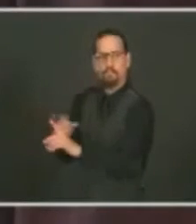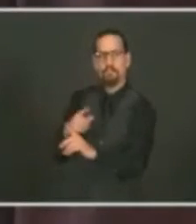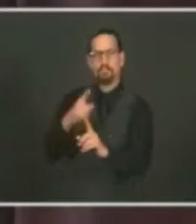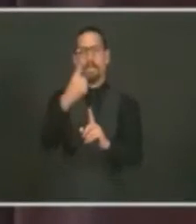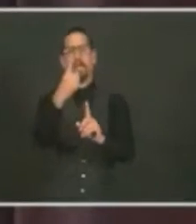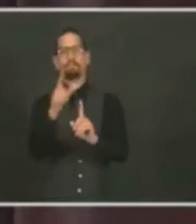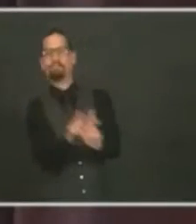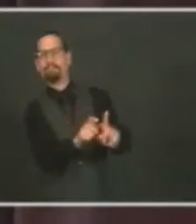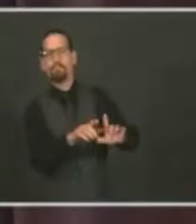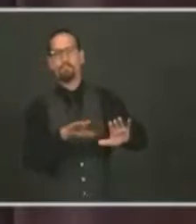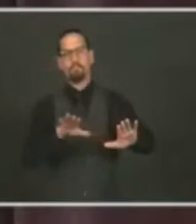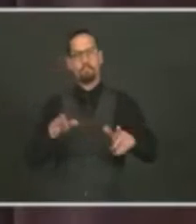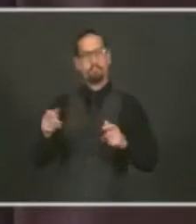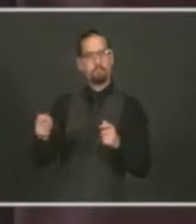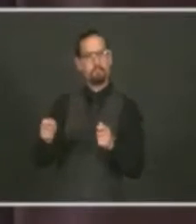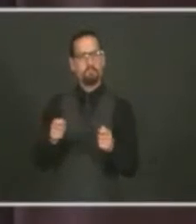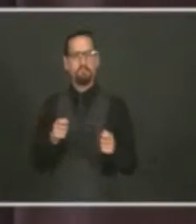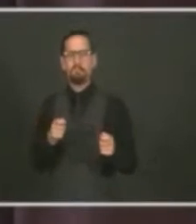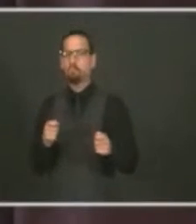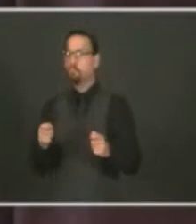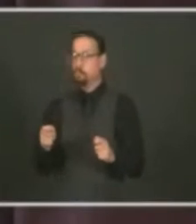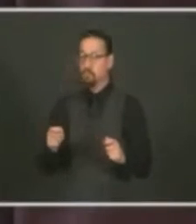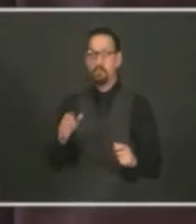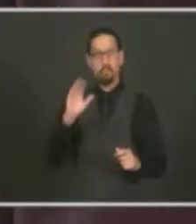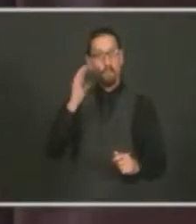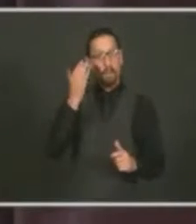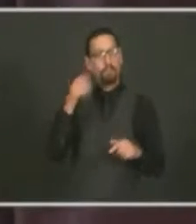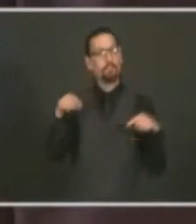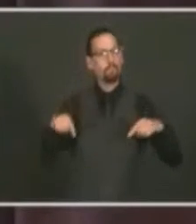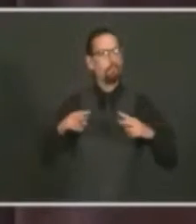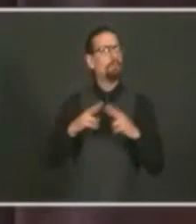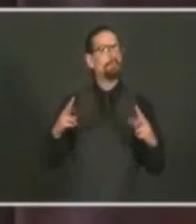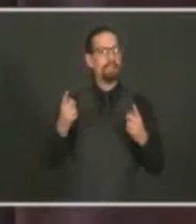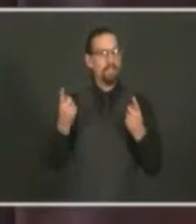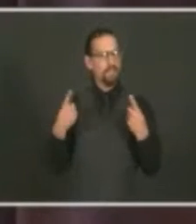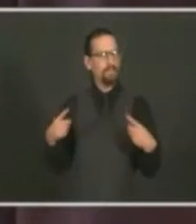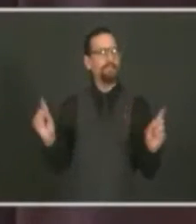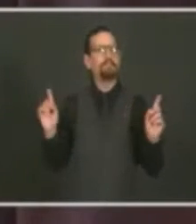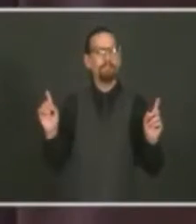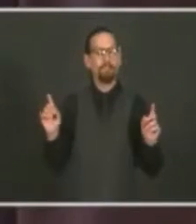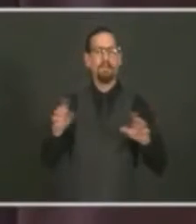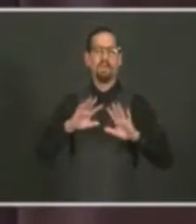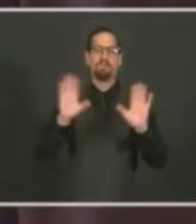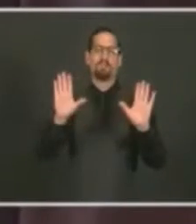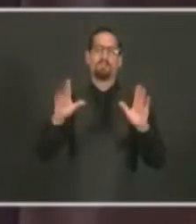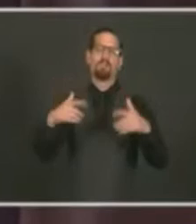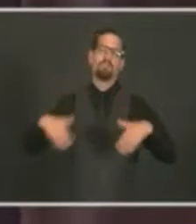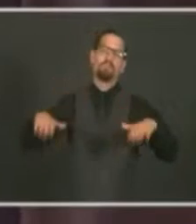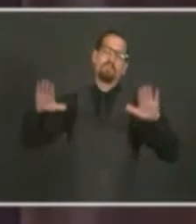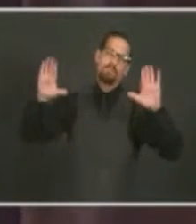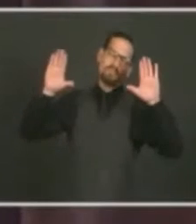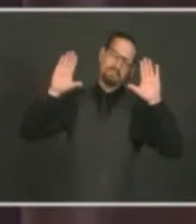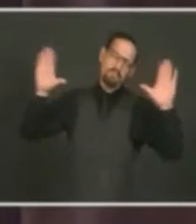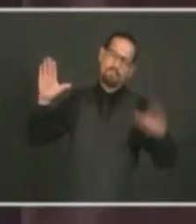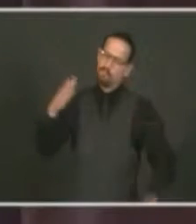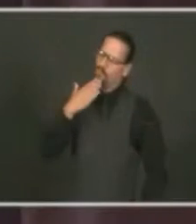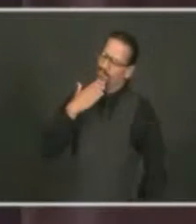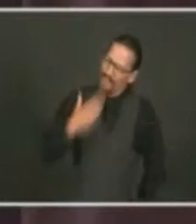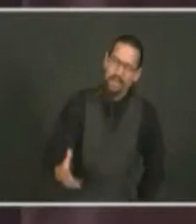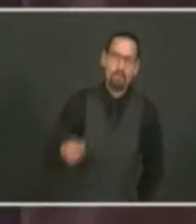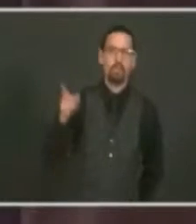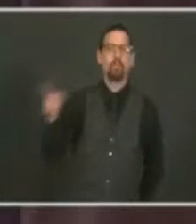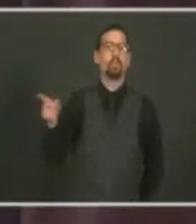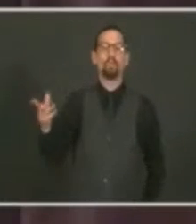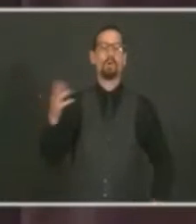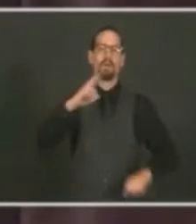it's going very well so far. Huge thank you to the National Guard. Would not have been possible without the Rhode Island National